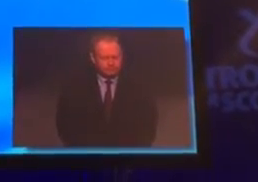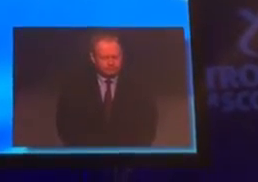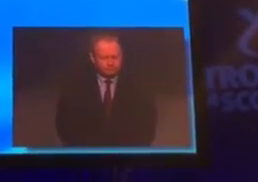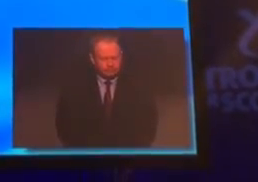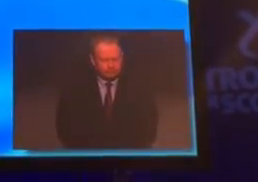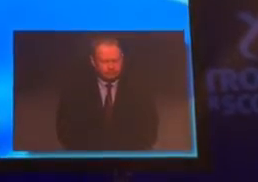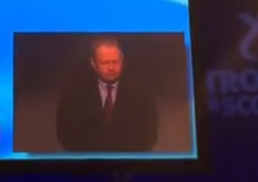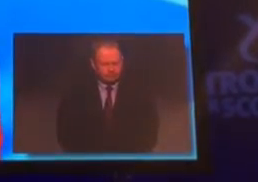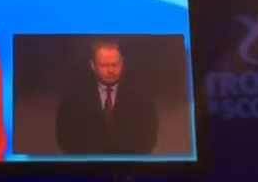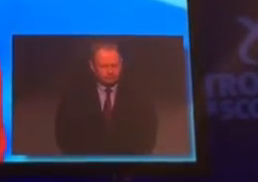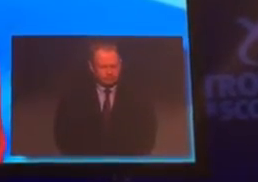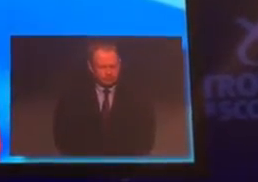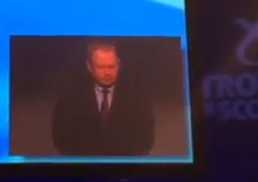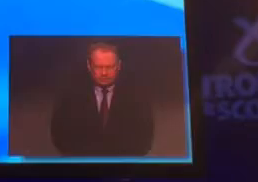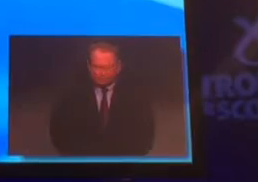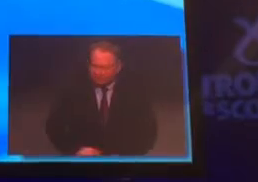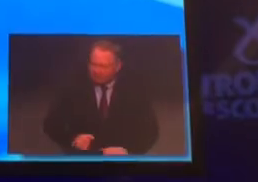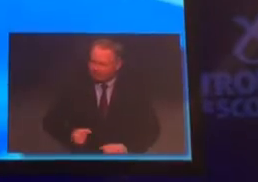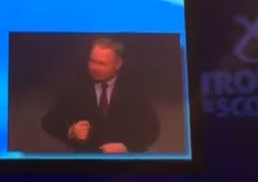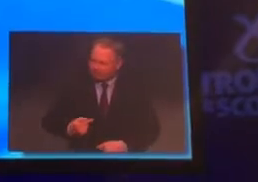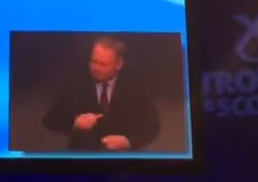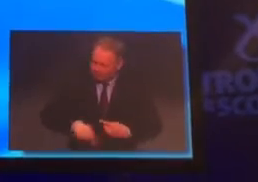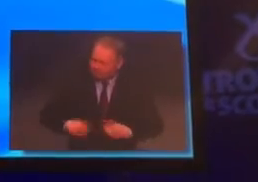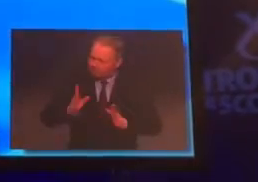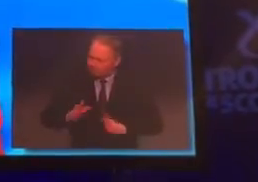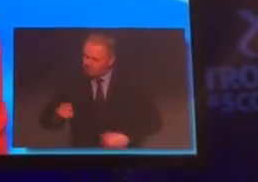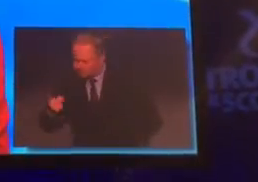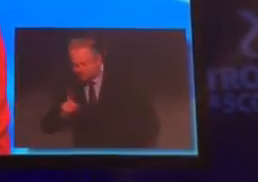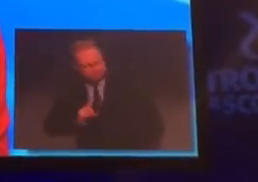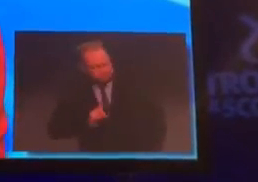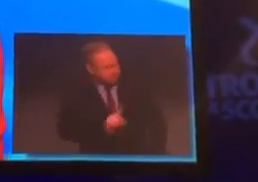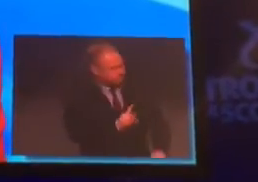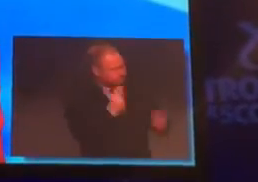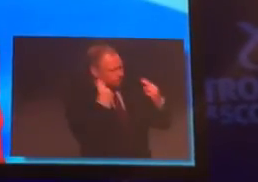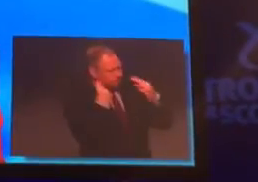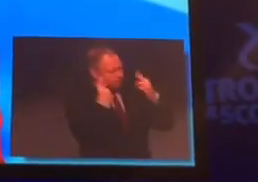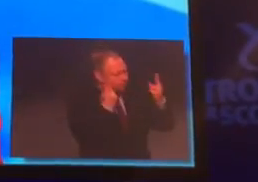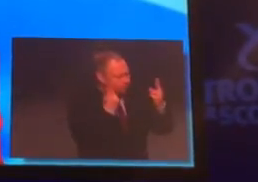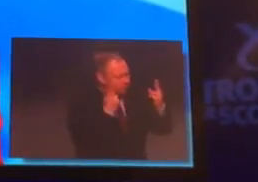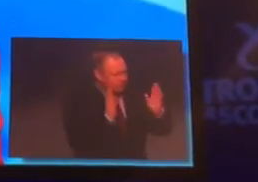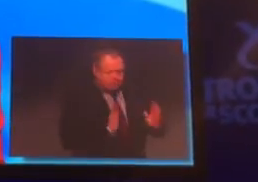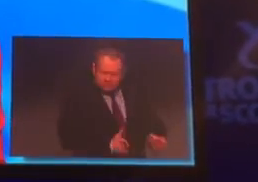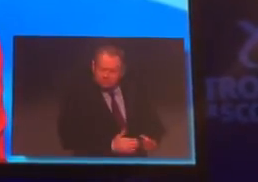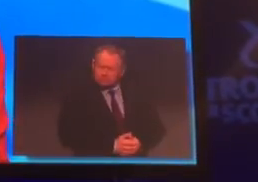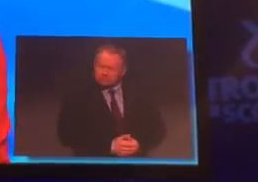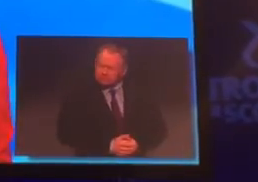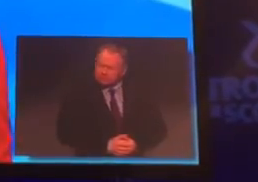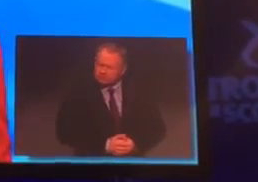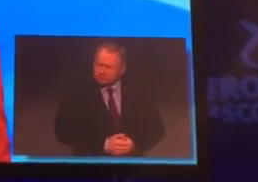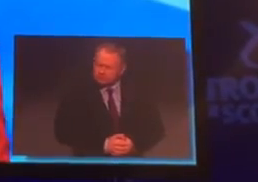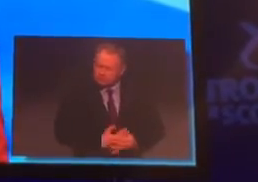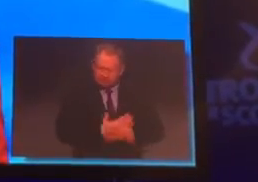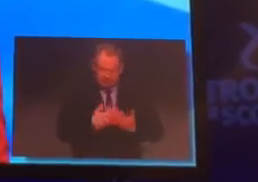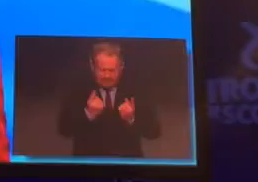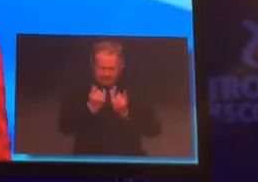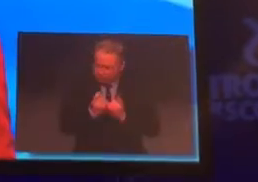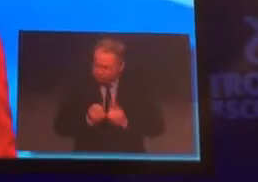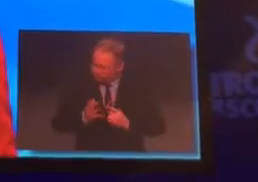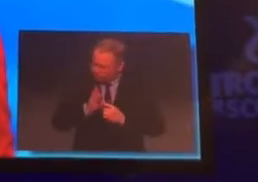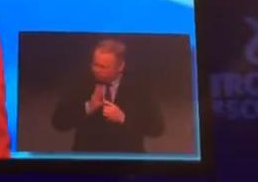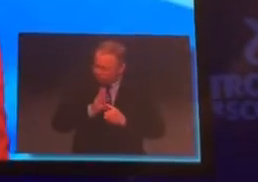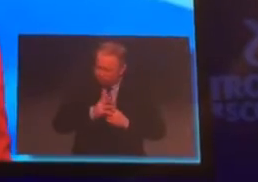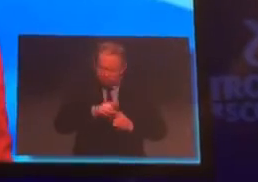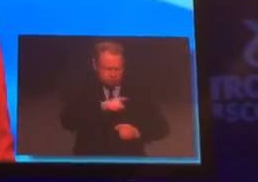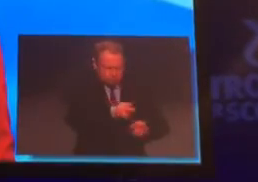Scotland's voice needs to be heard on the big issues that shape our future. And while so many of these issues remain in the control